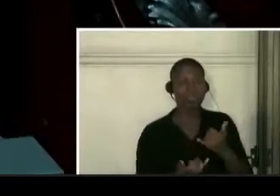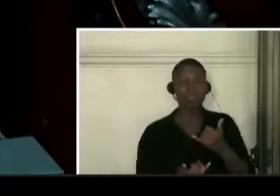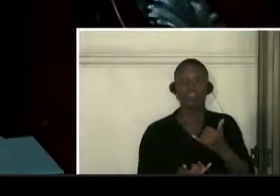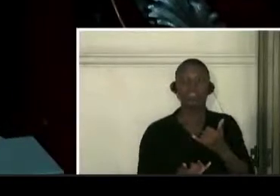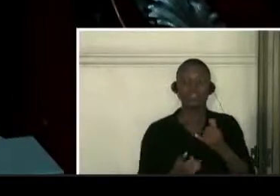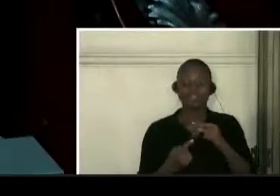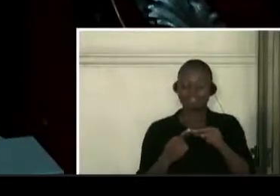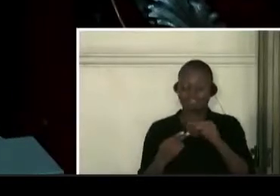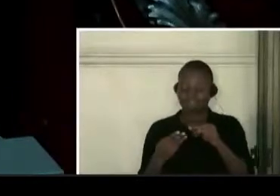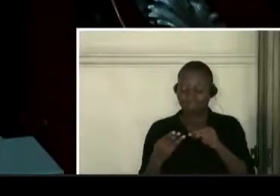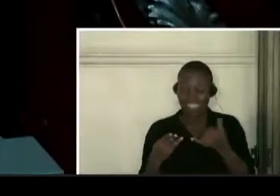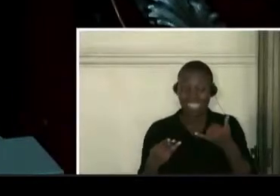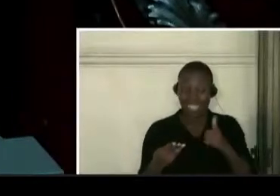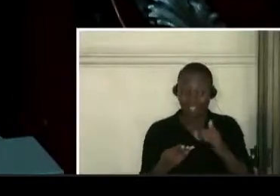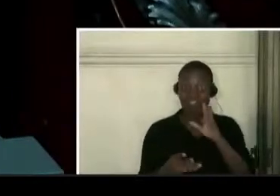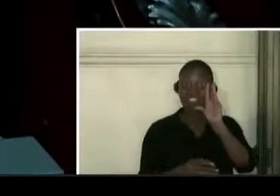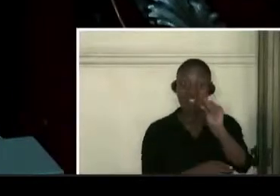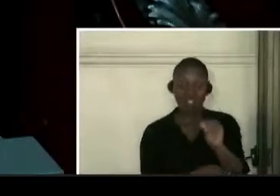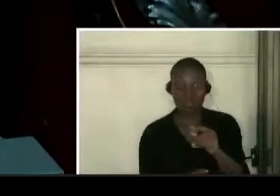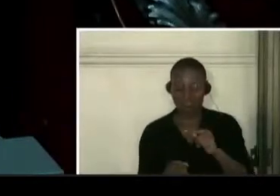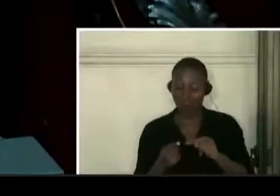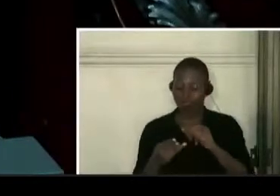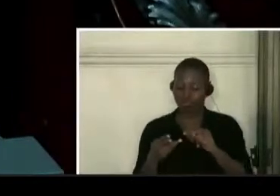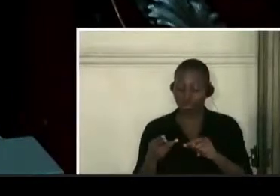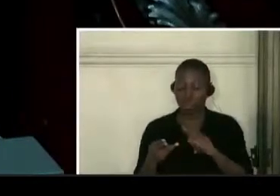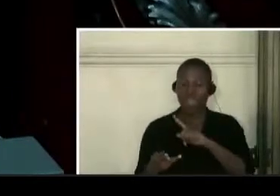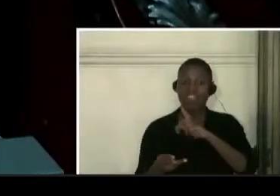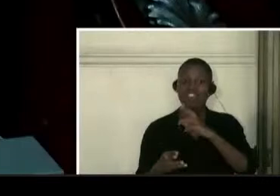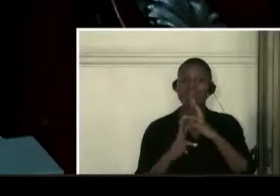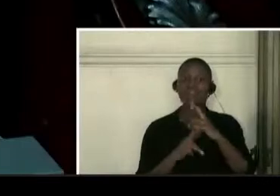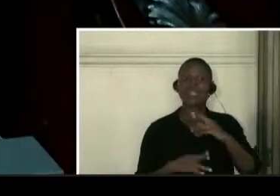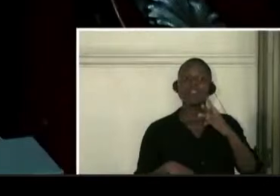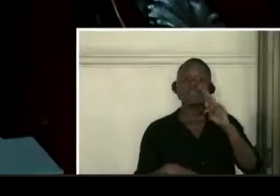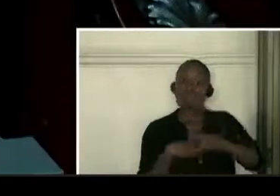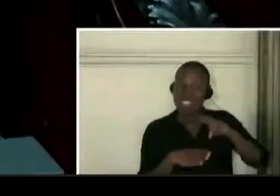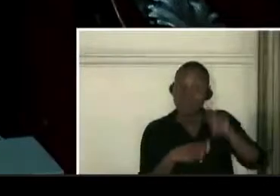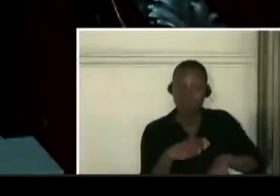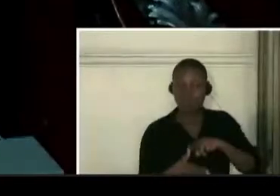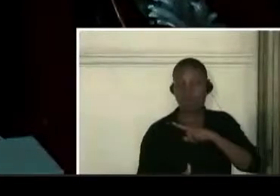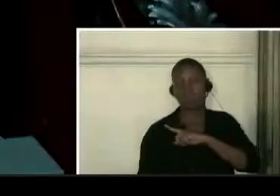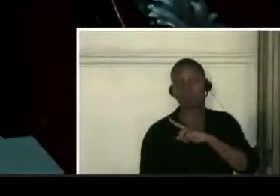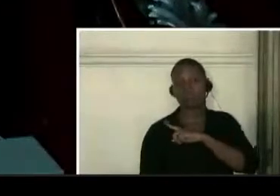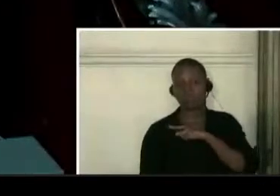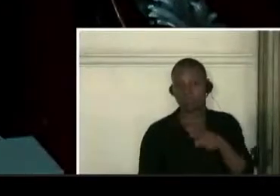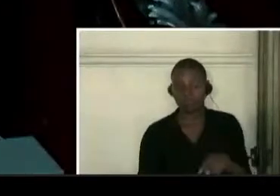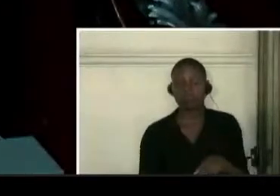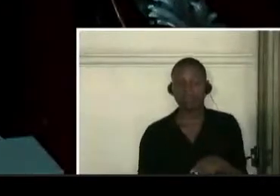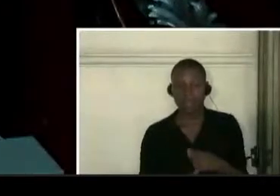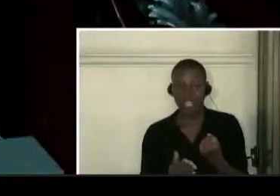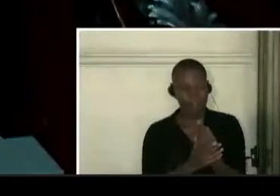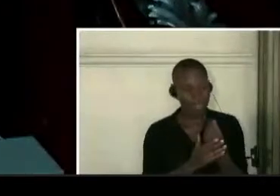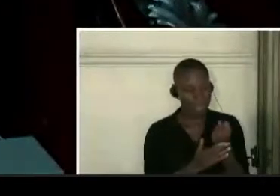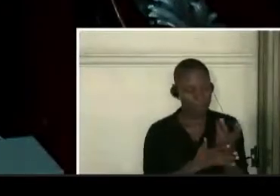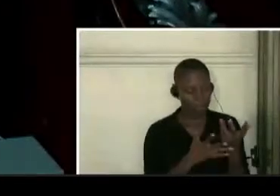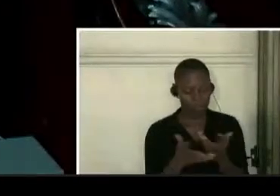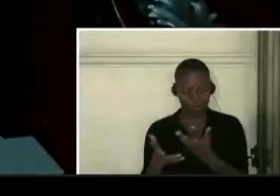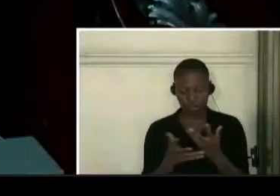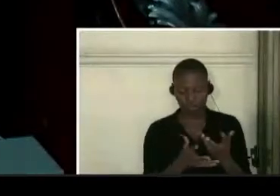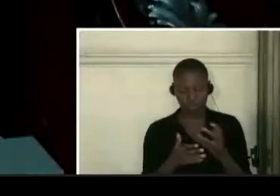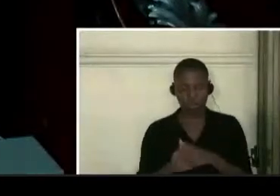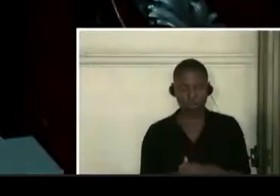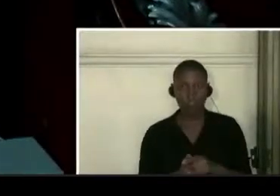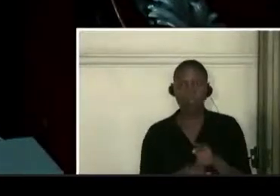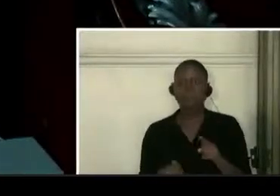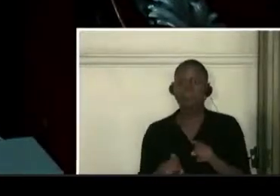ngespidi ebesifanelekile. Angidluleke ngilapha kancane ngibonge ukuthi uye wathinta